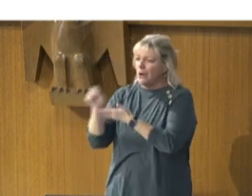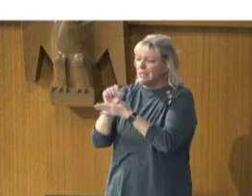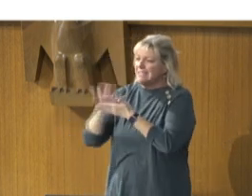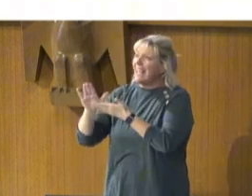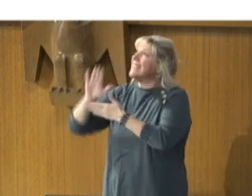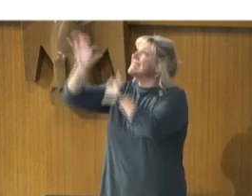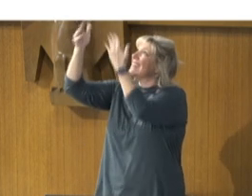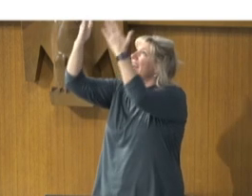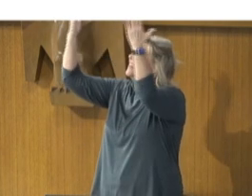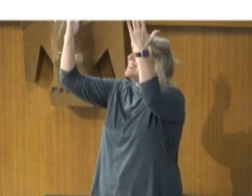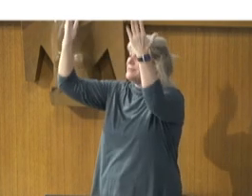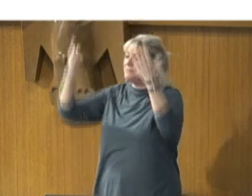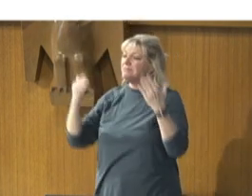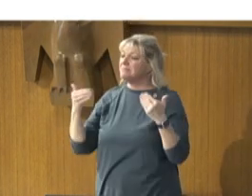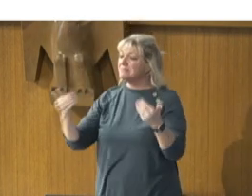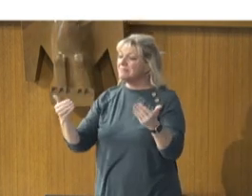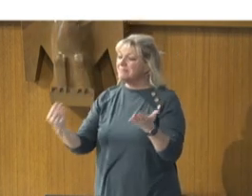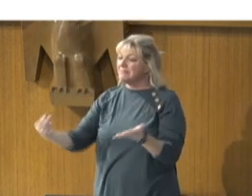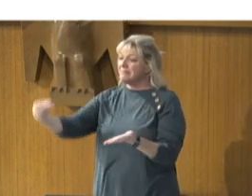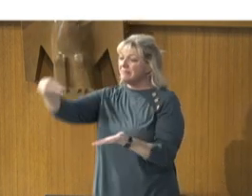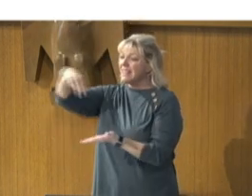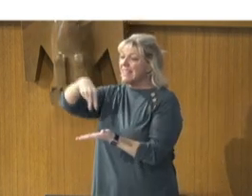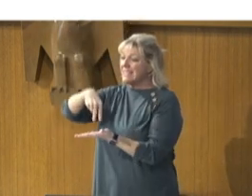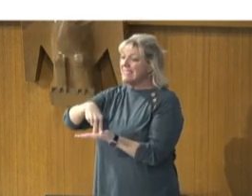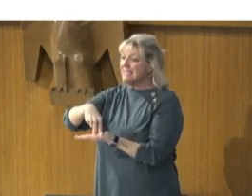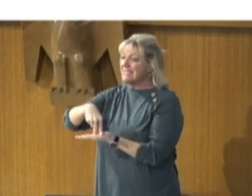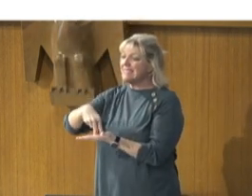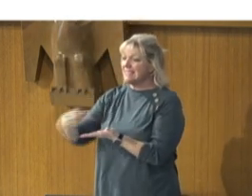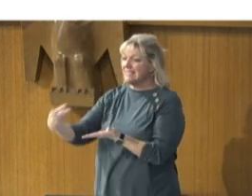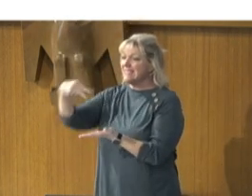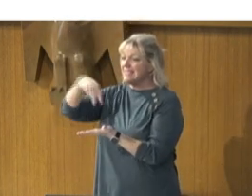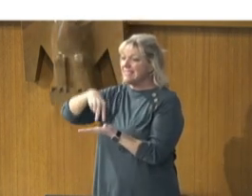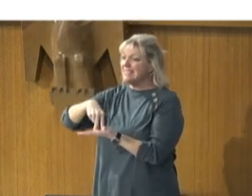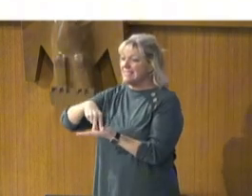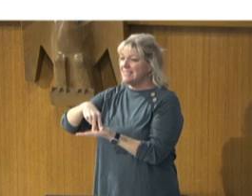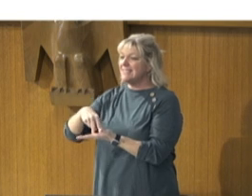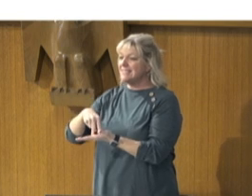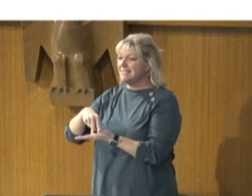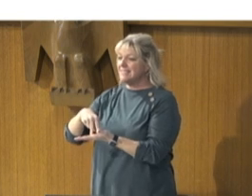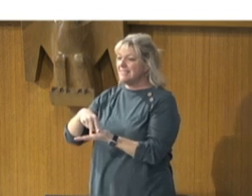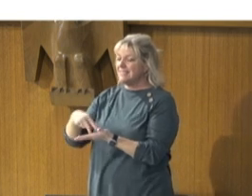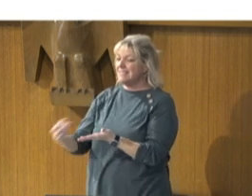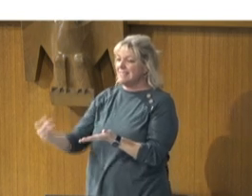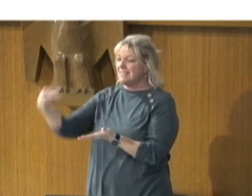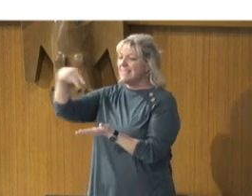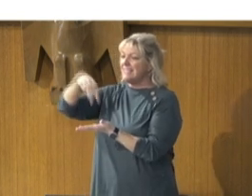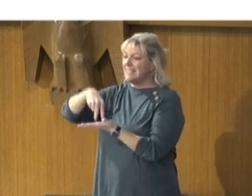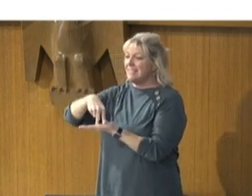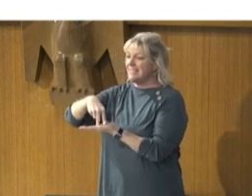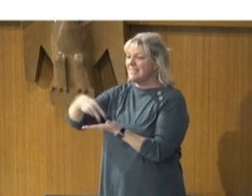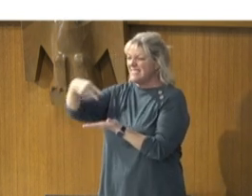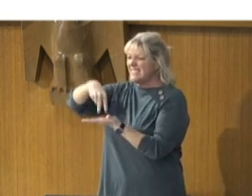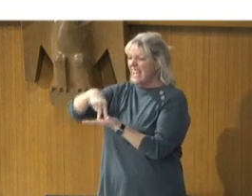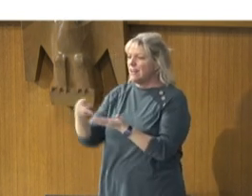heaven. Please stand as you are able and join us for our opening hymn, For All the Saints.